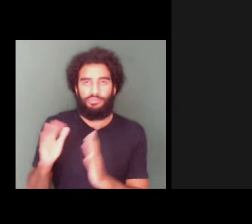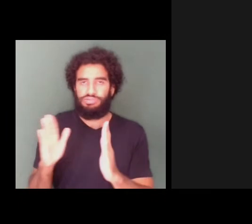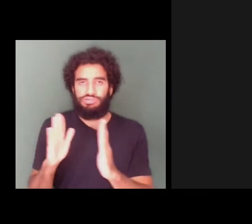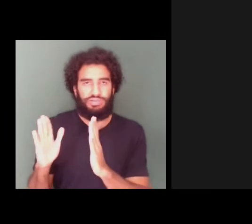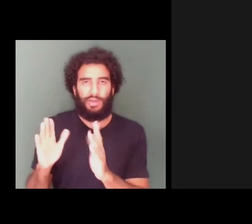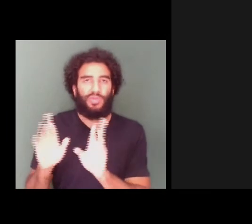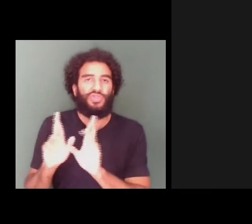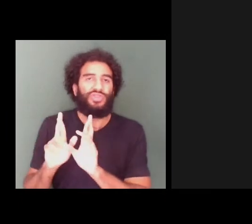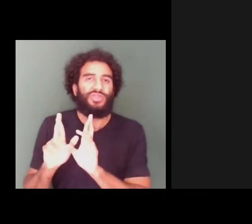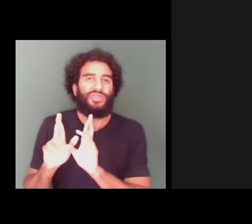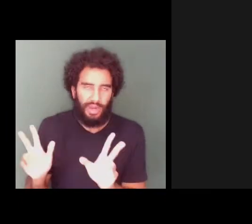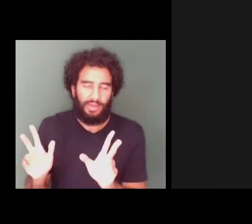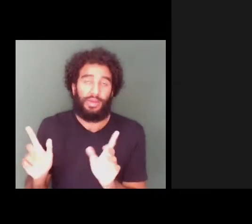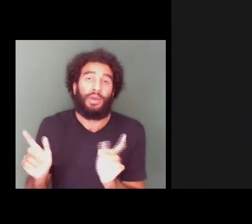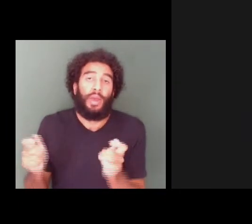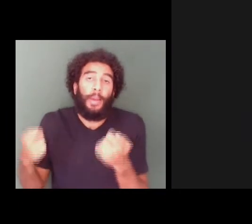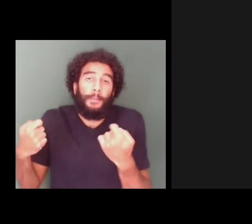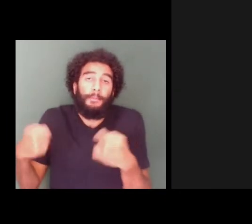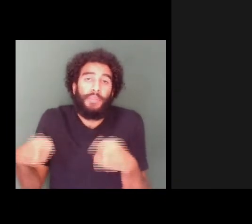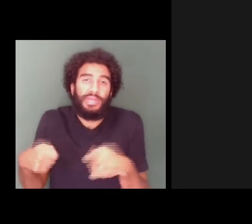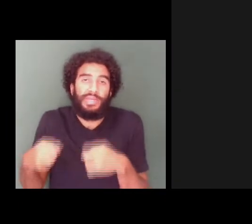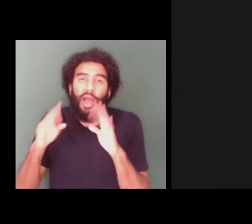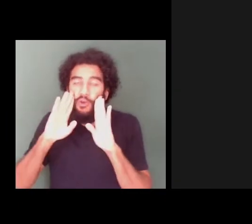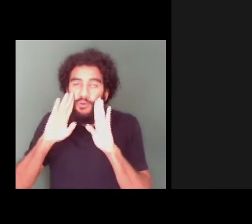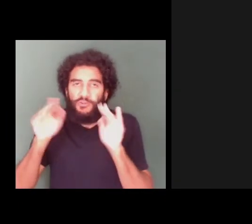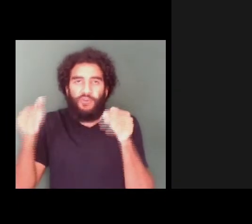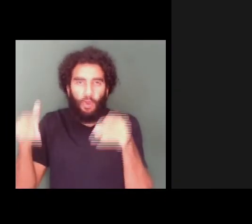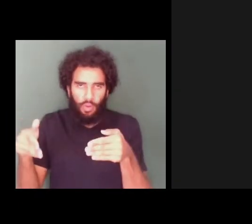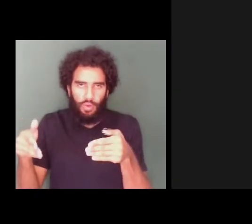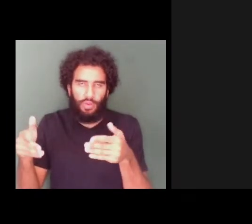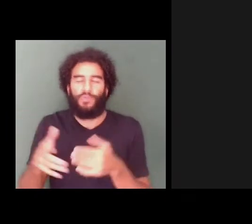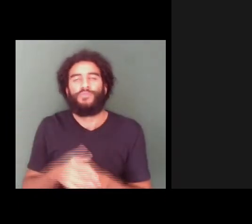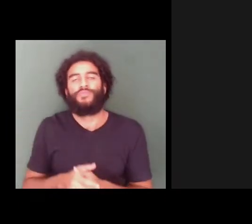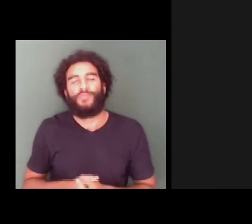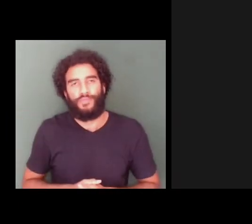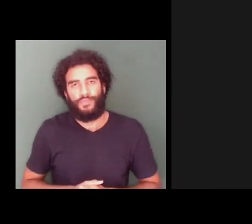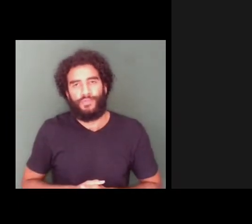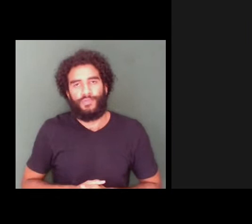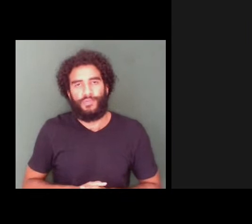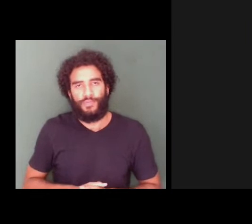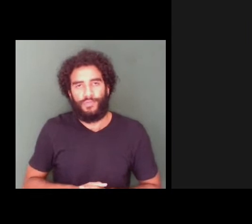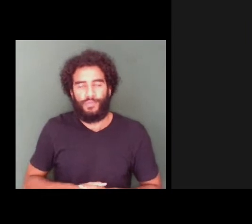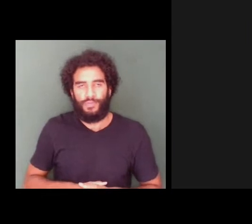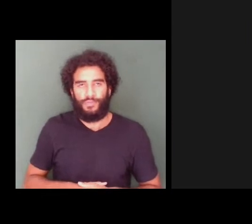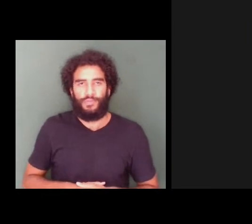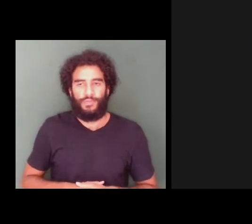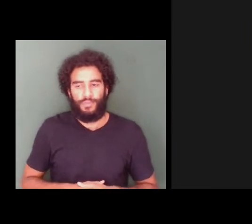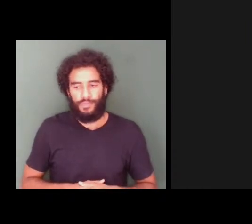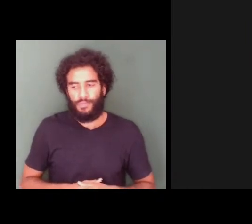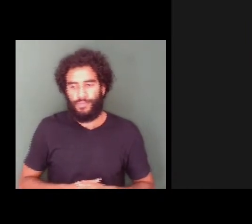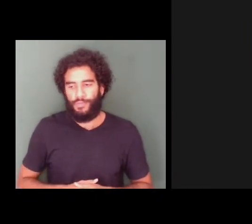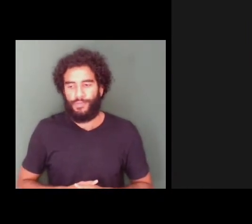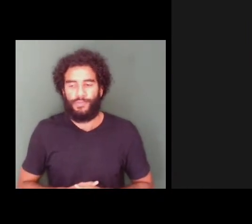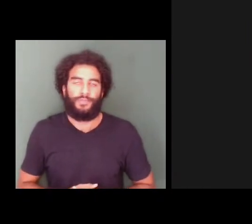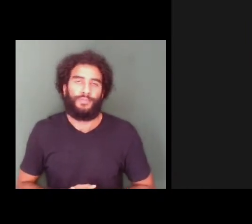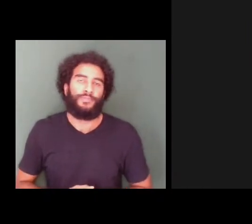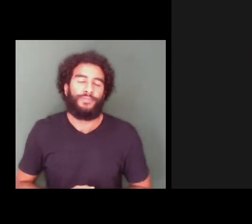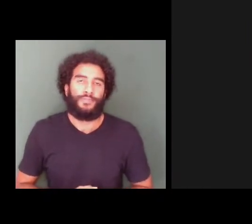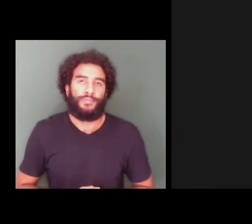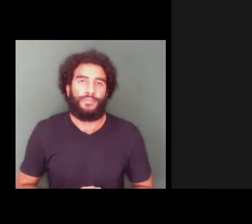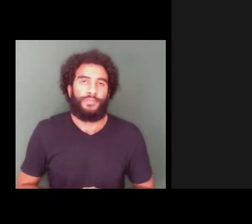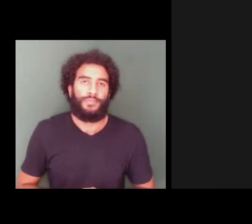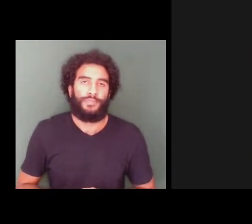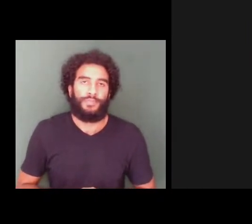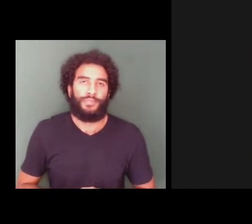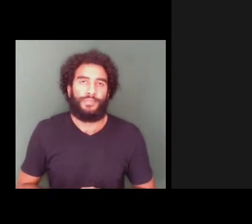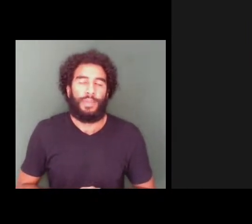useful, but we're living special moments where we need specific focus. Hacer una mención a lo que está ocurriendo